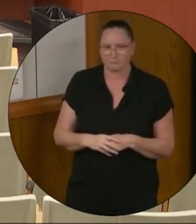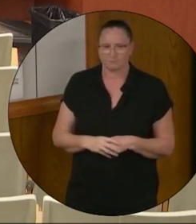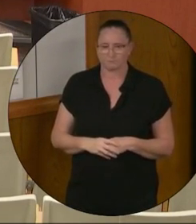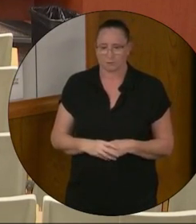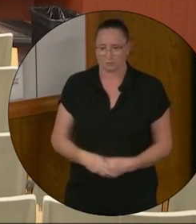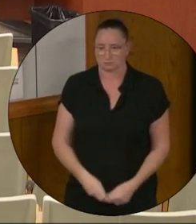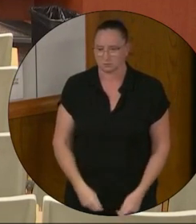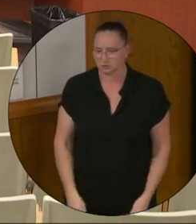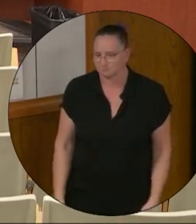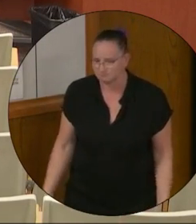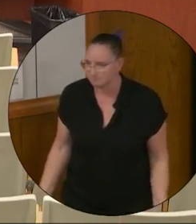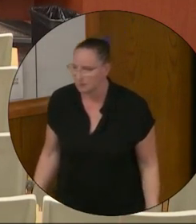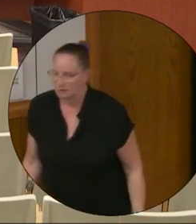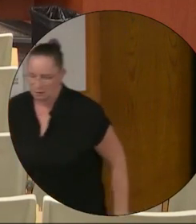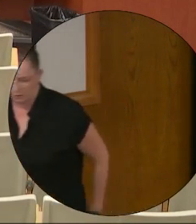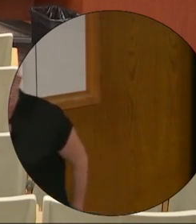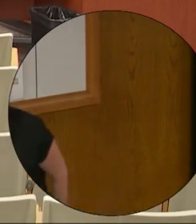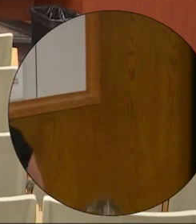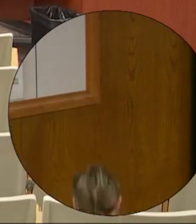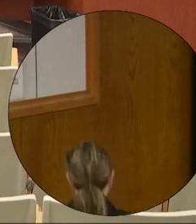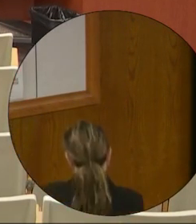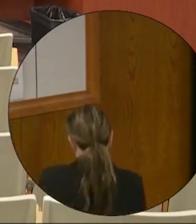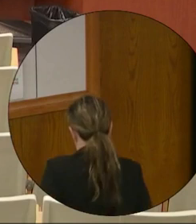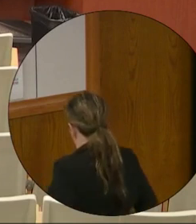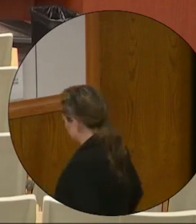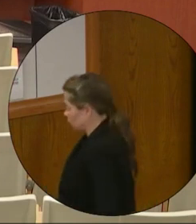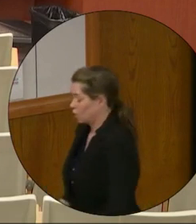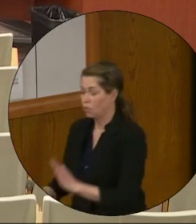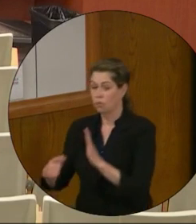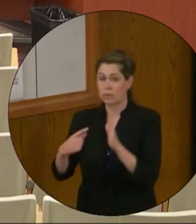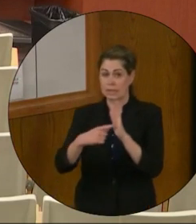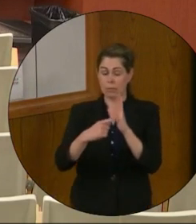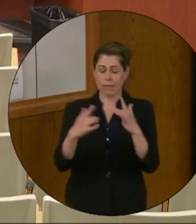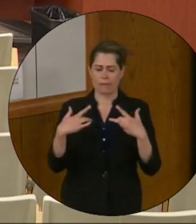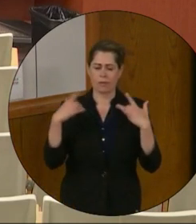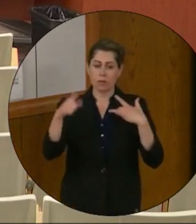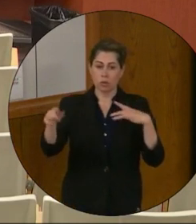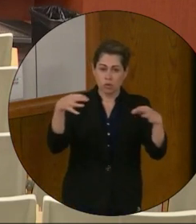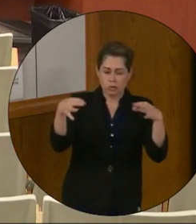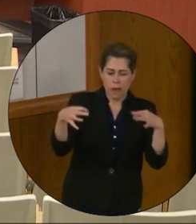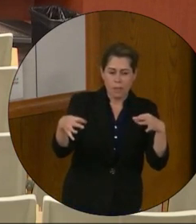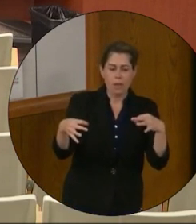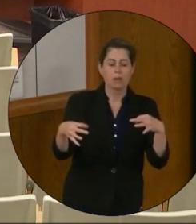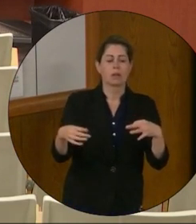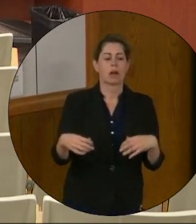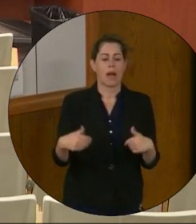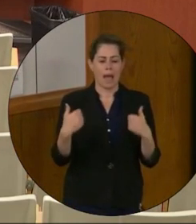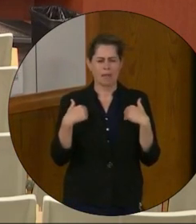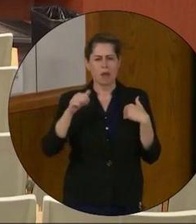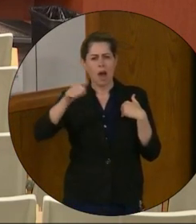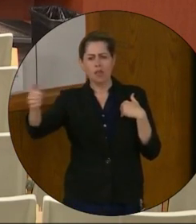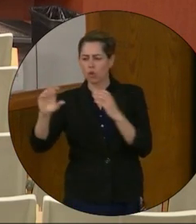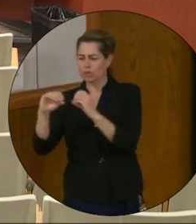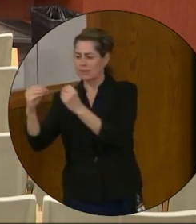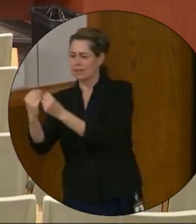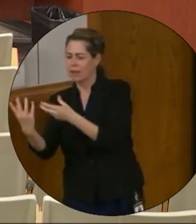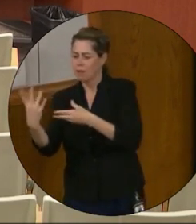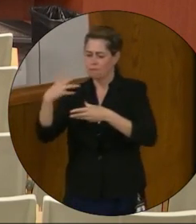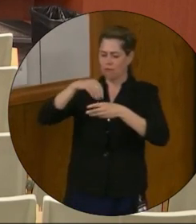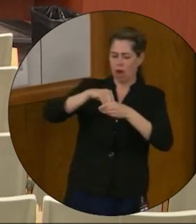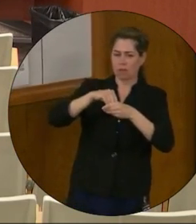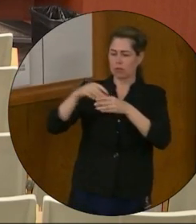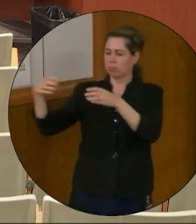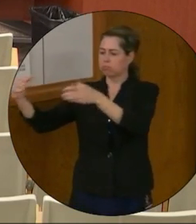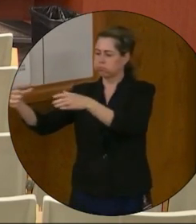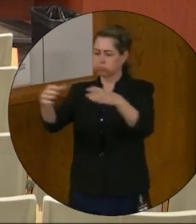for the community? So like the event that you're talking about, it actually had other organizations involved. That's right. So you did have a